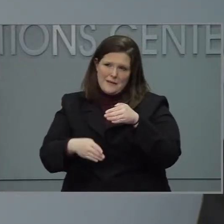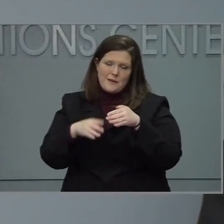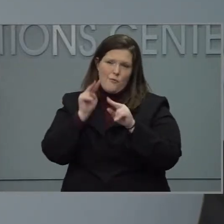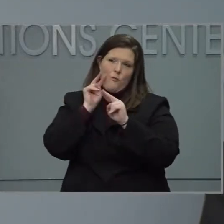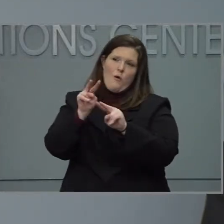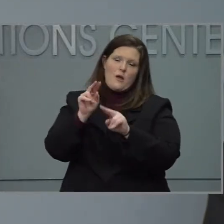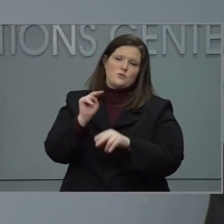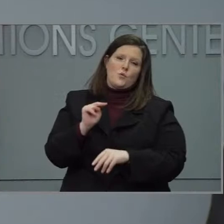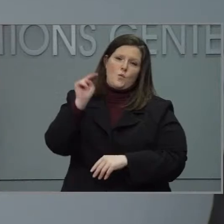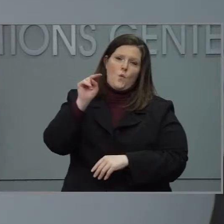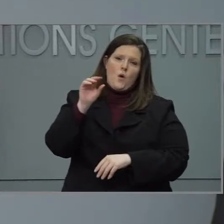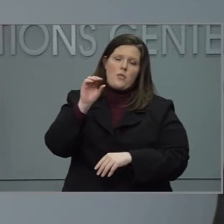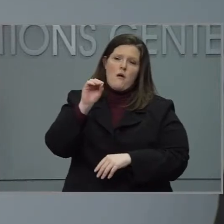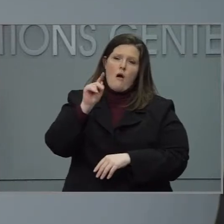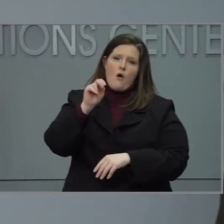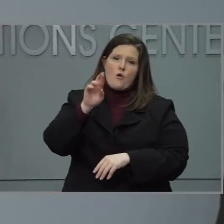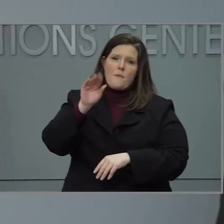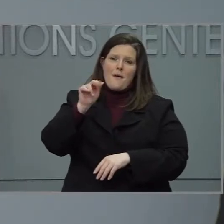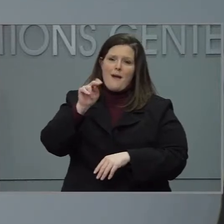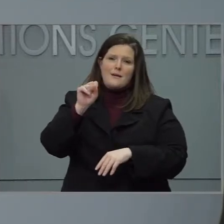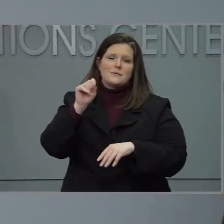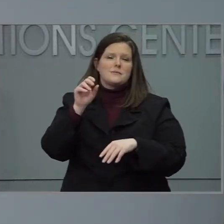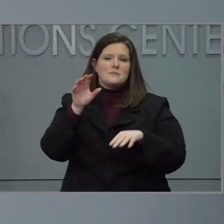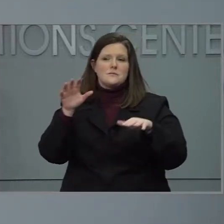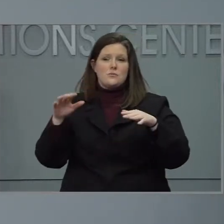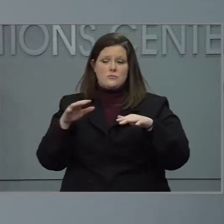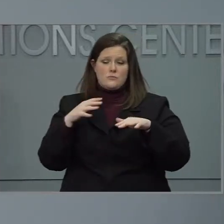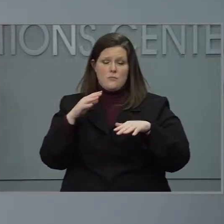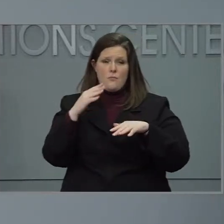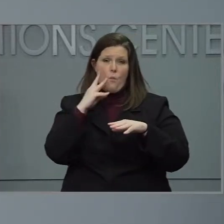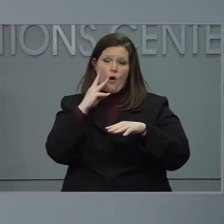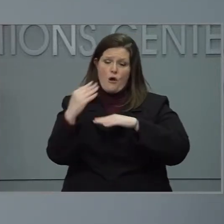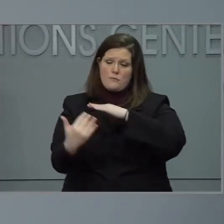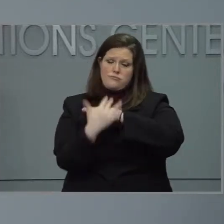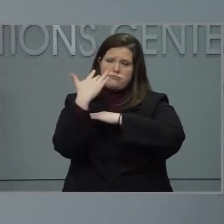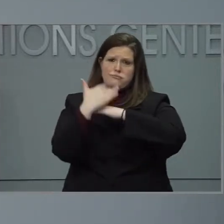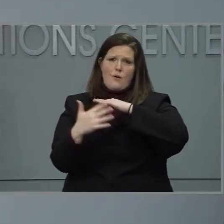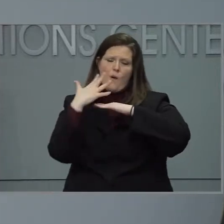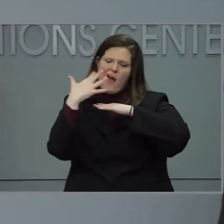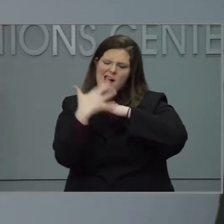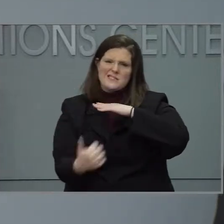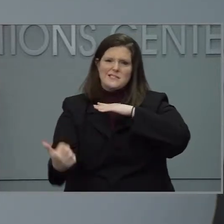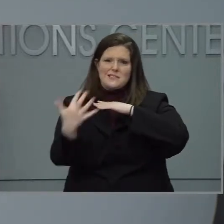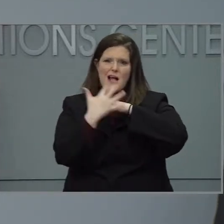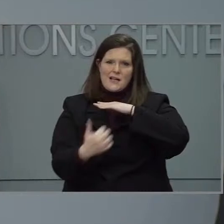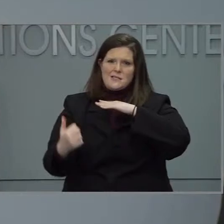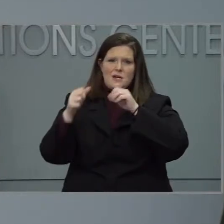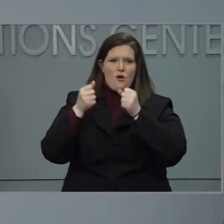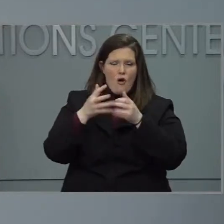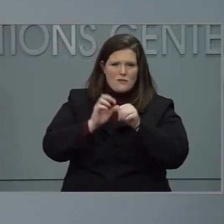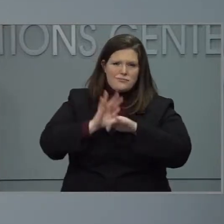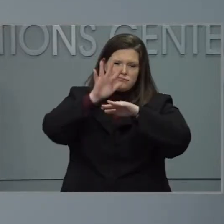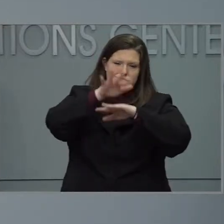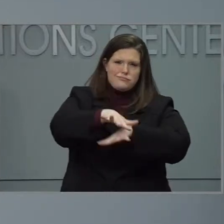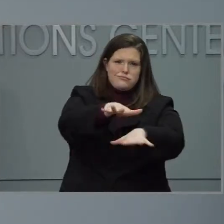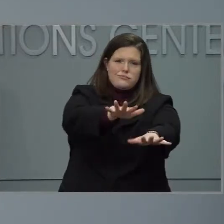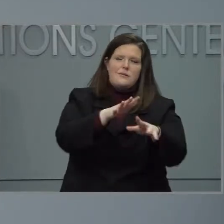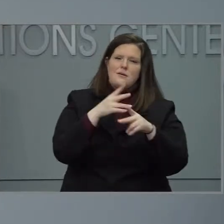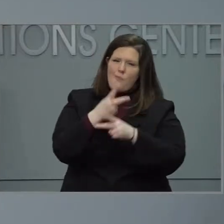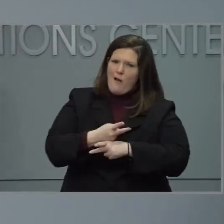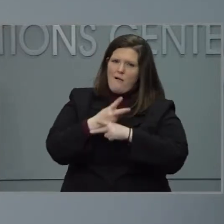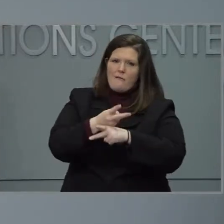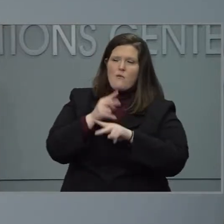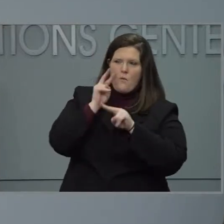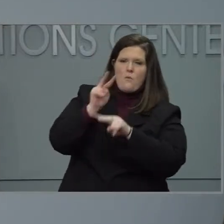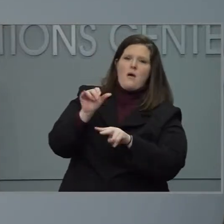Outer Banks. To make sure we are postured appropriately to support any local response to weather impacts, the state will be activating